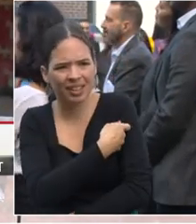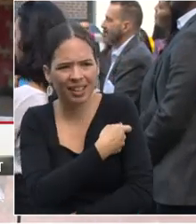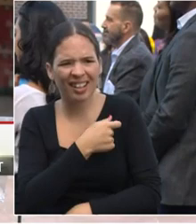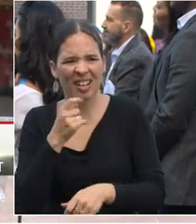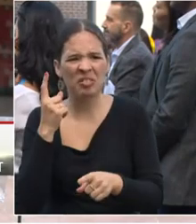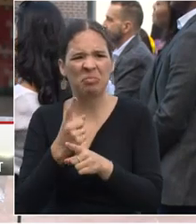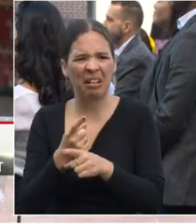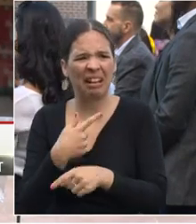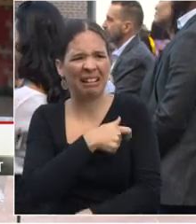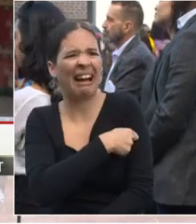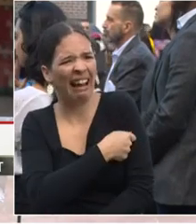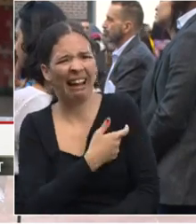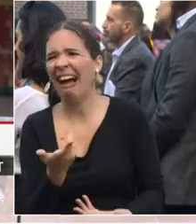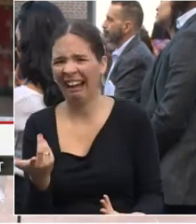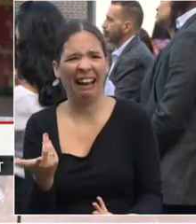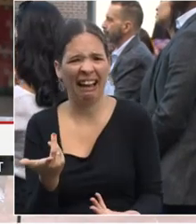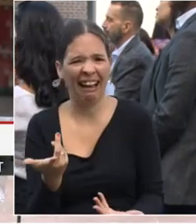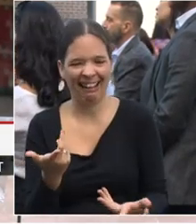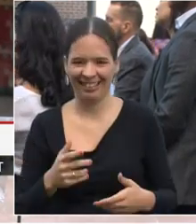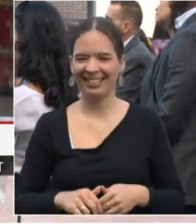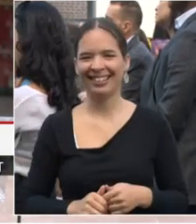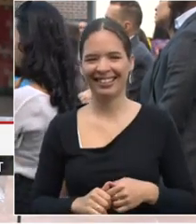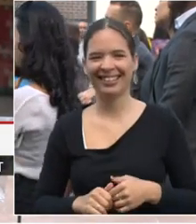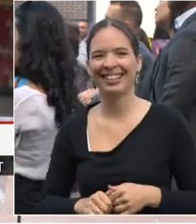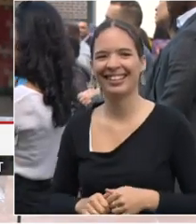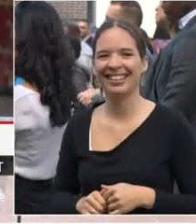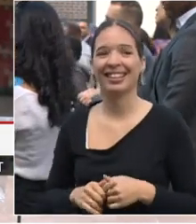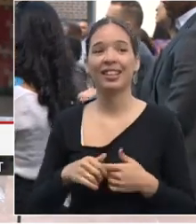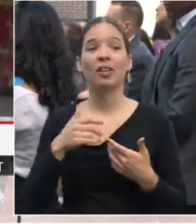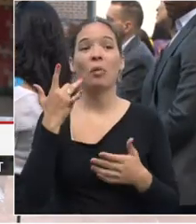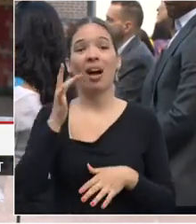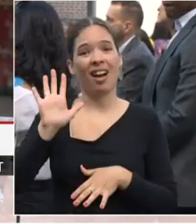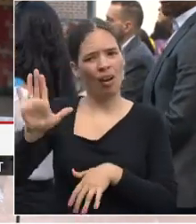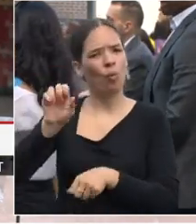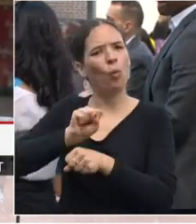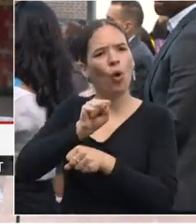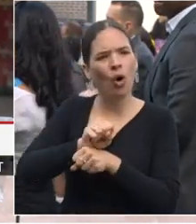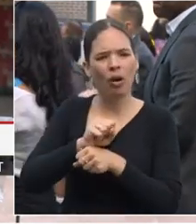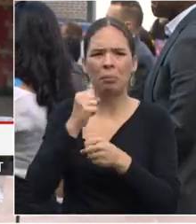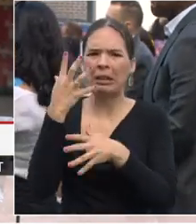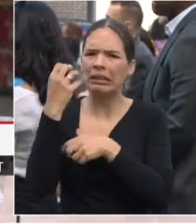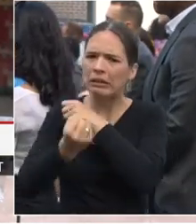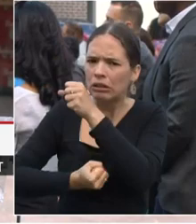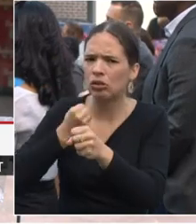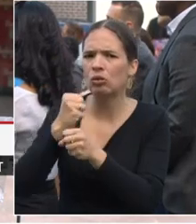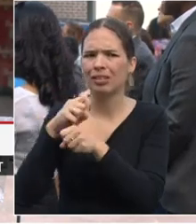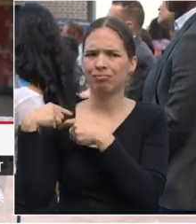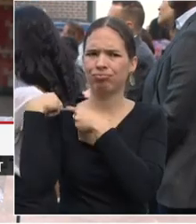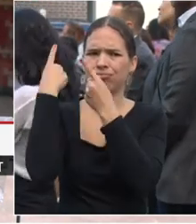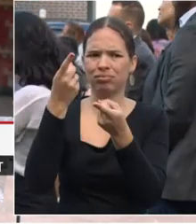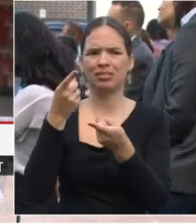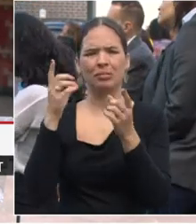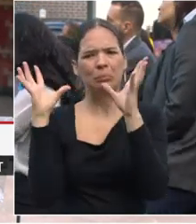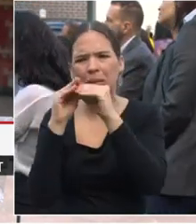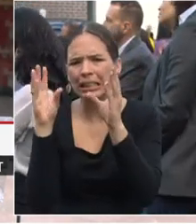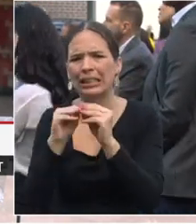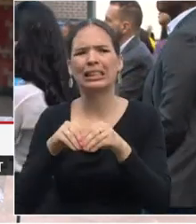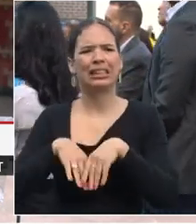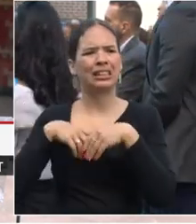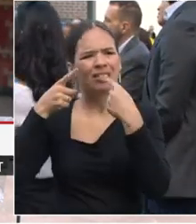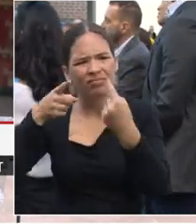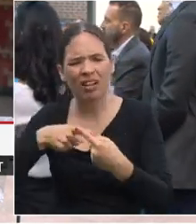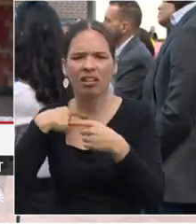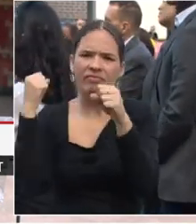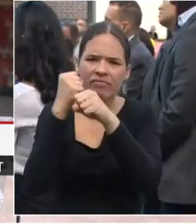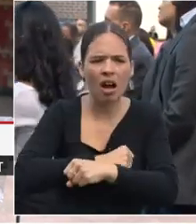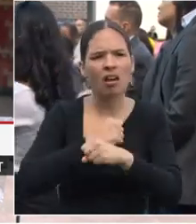standing behind us. And it's because of the years of her work, the toil that she did, the meetings that she did, that we stand here today.